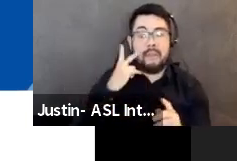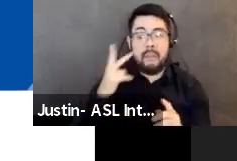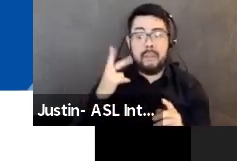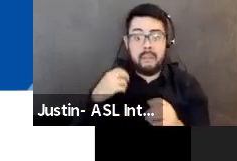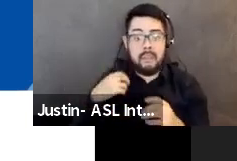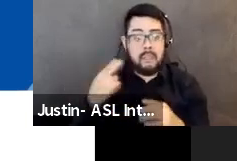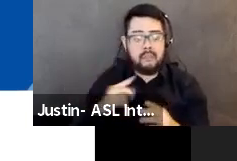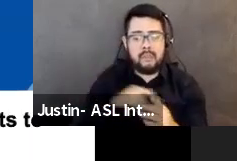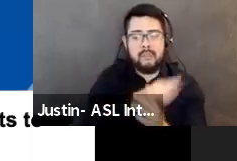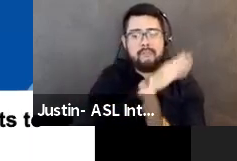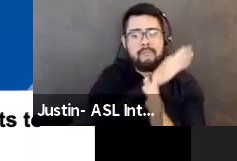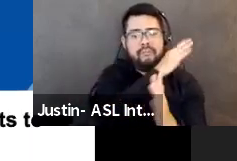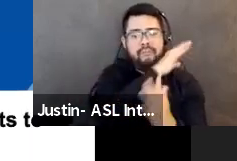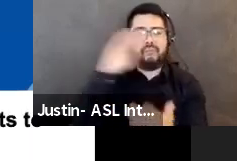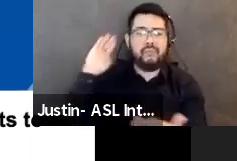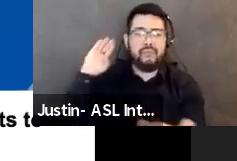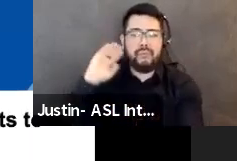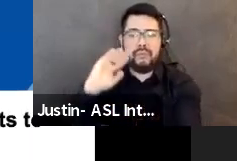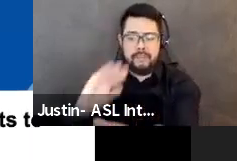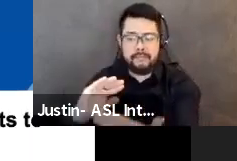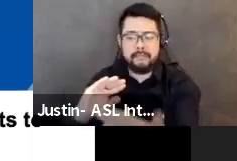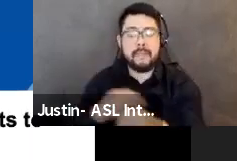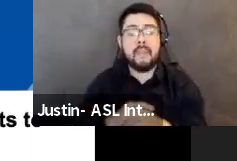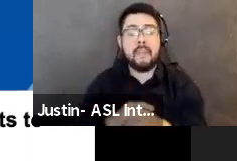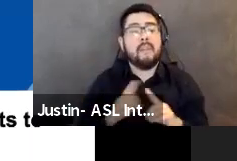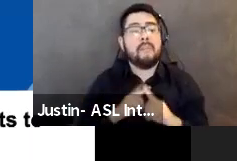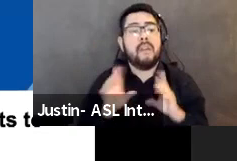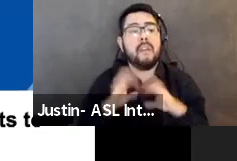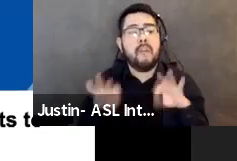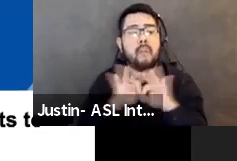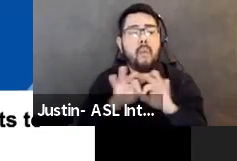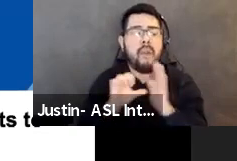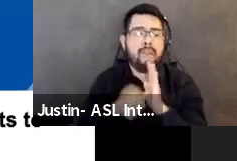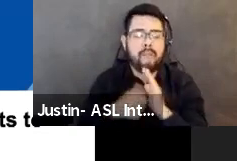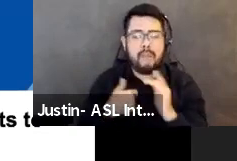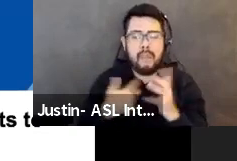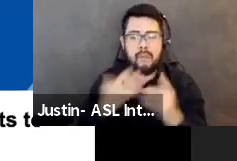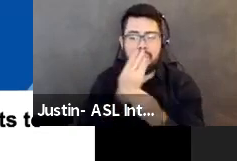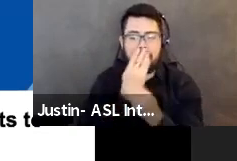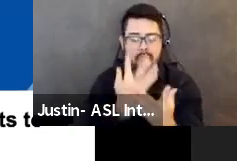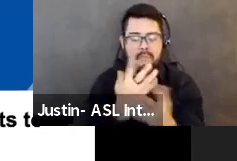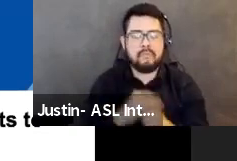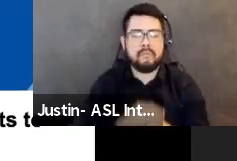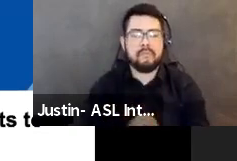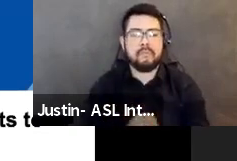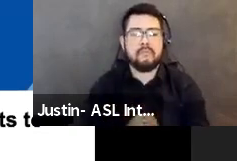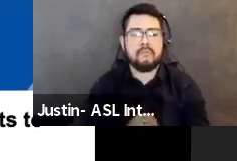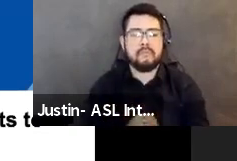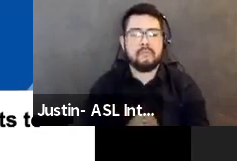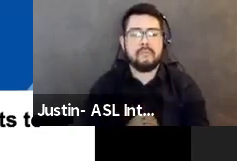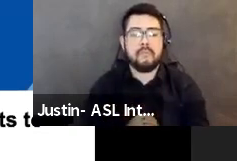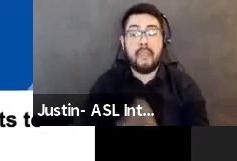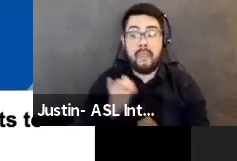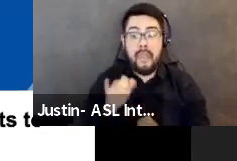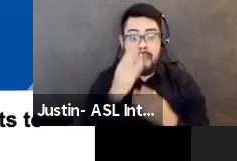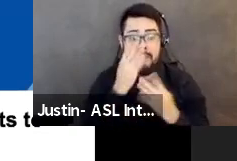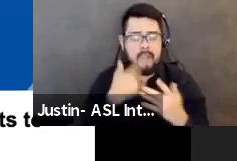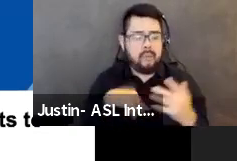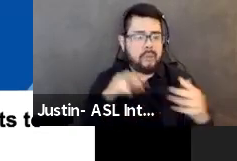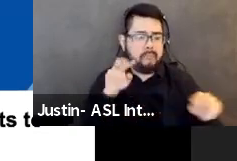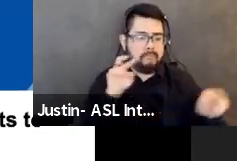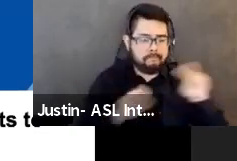page but the important part to note though is that when we look at that breakdown